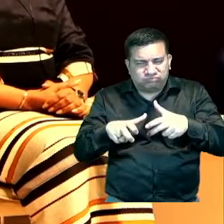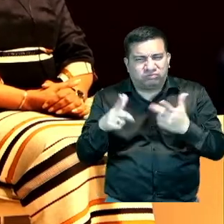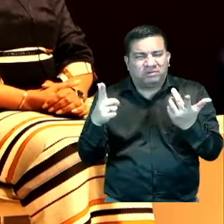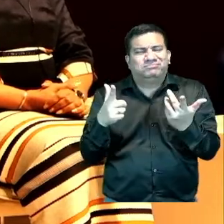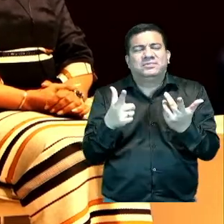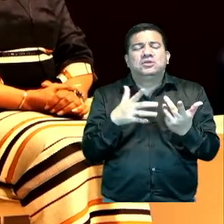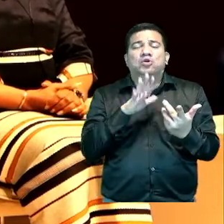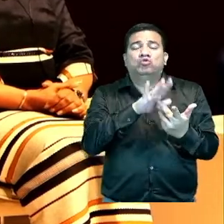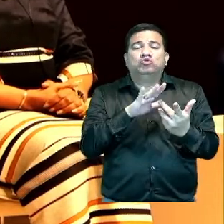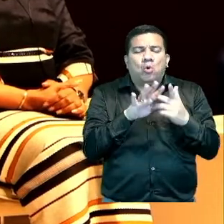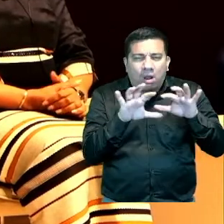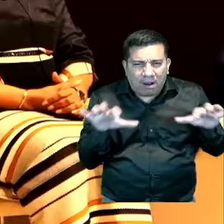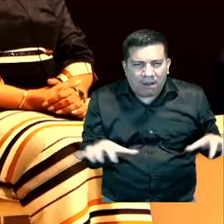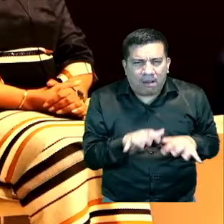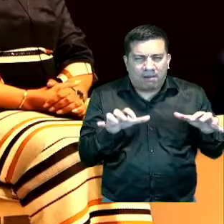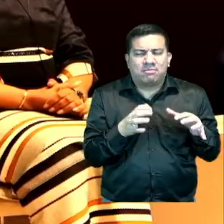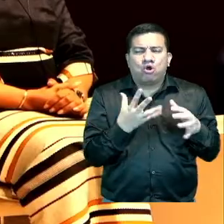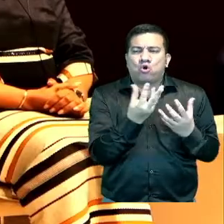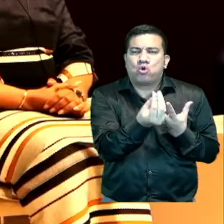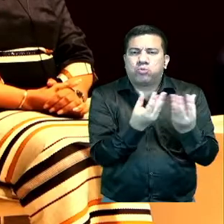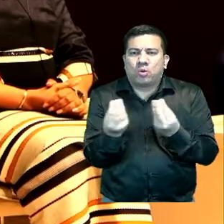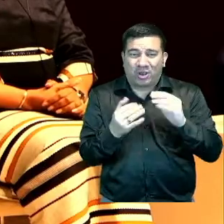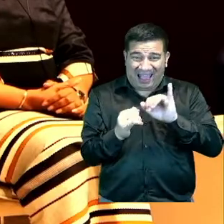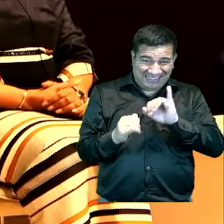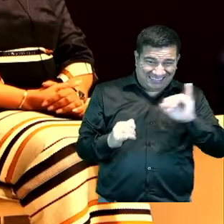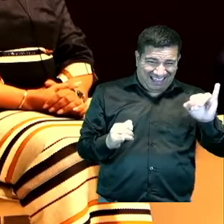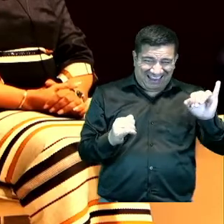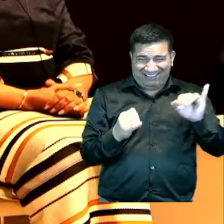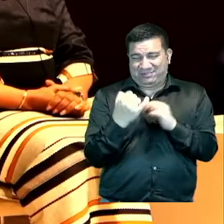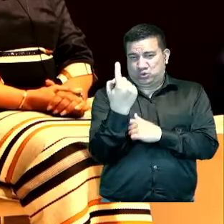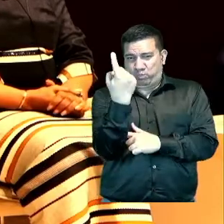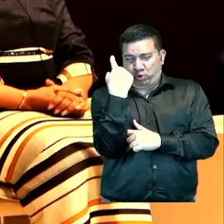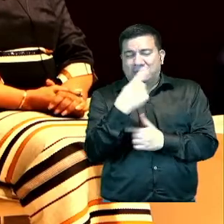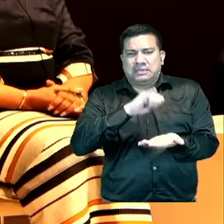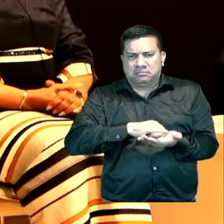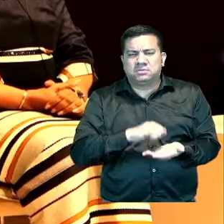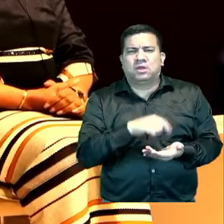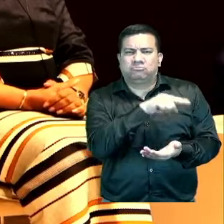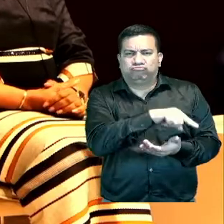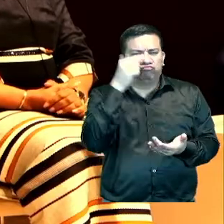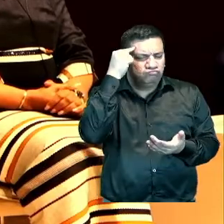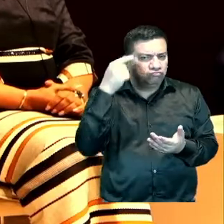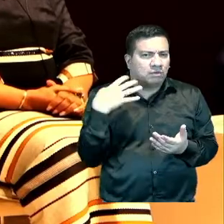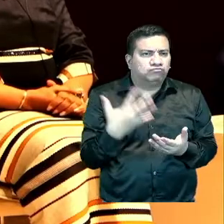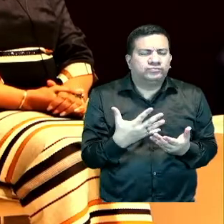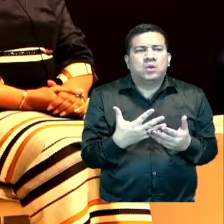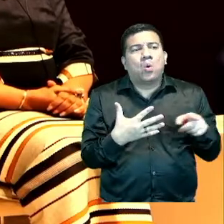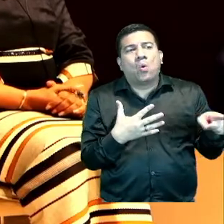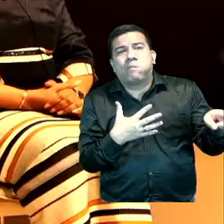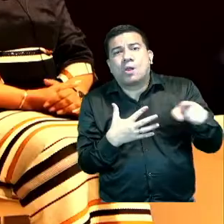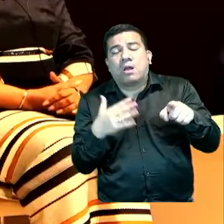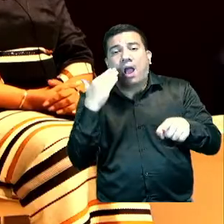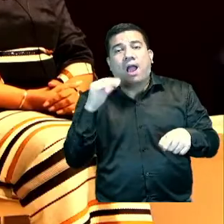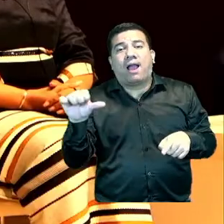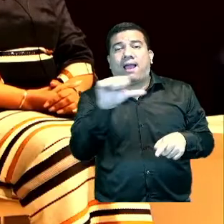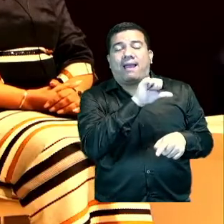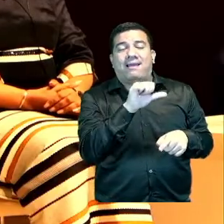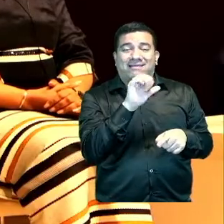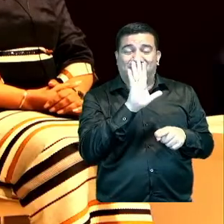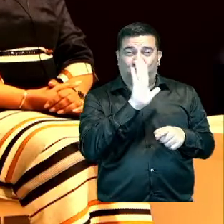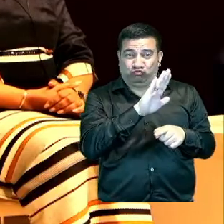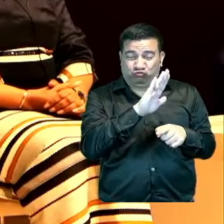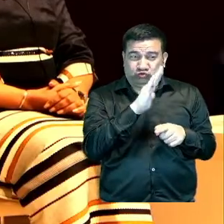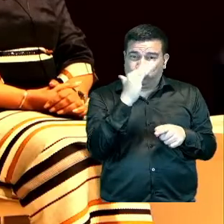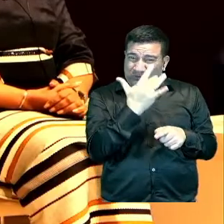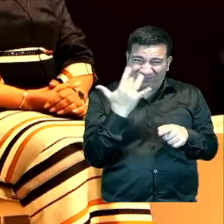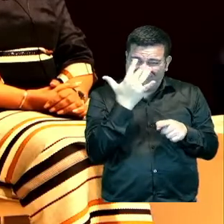There are even left-wing and progressive movements that find justifications in condemning the work of black women that